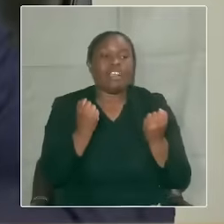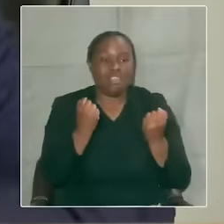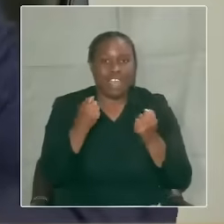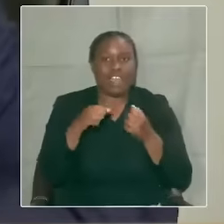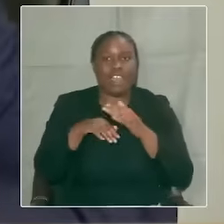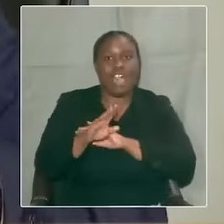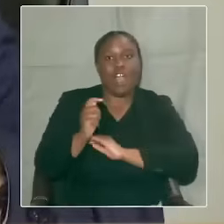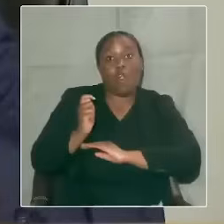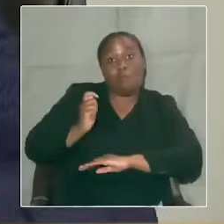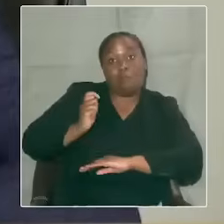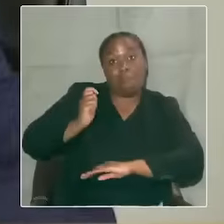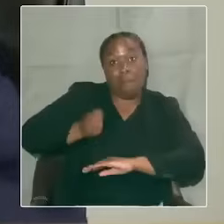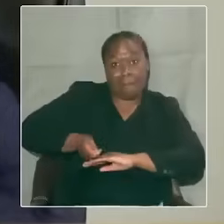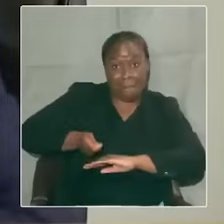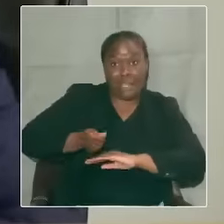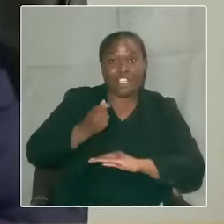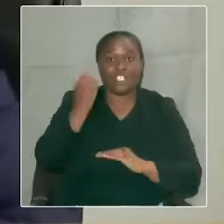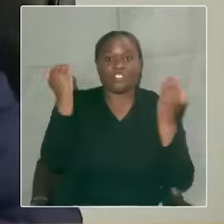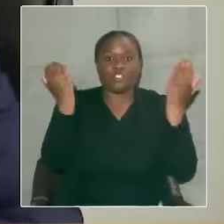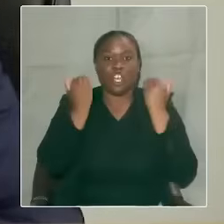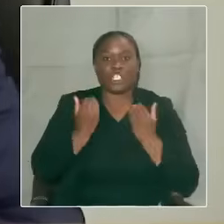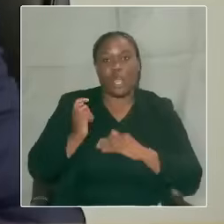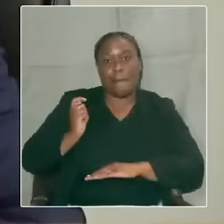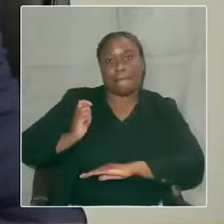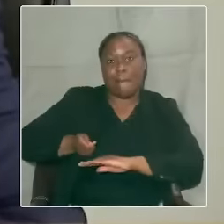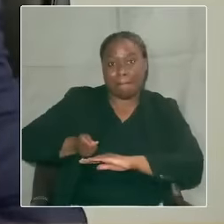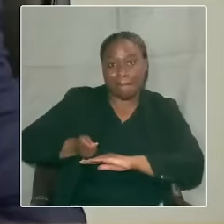a conviction, then that is the success.